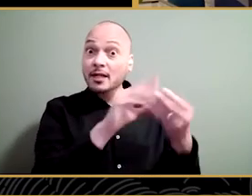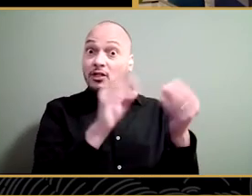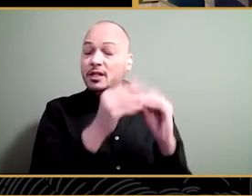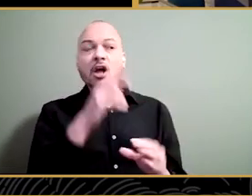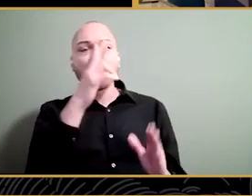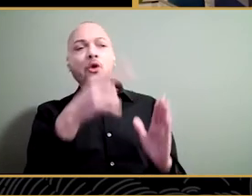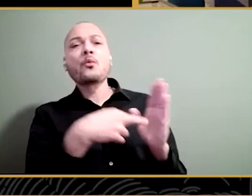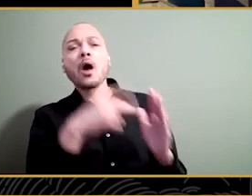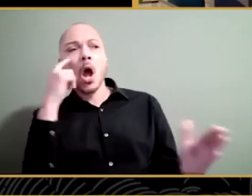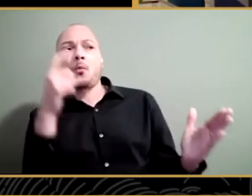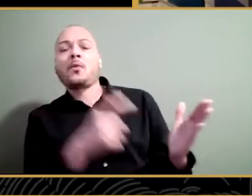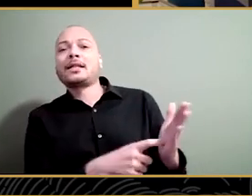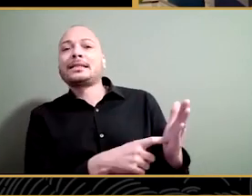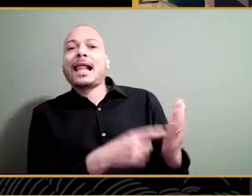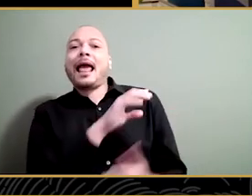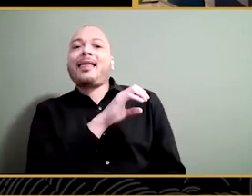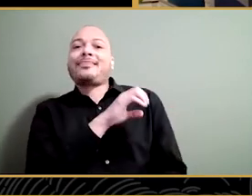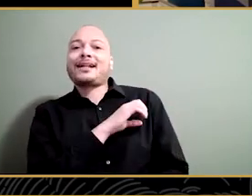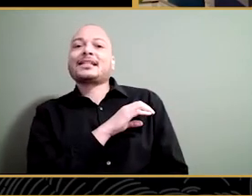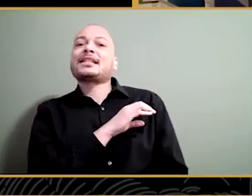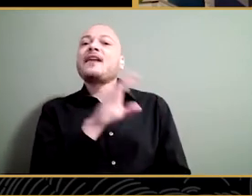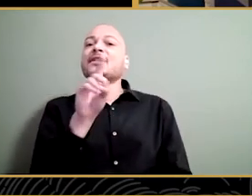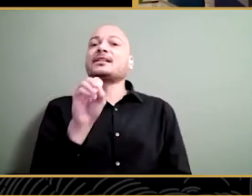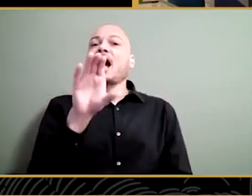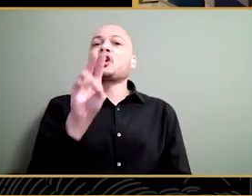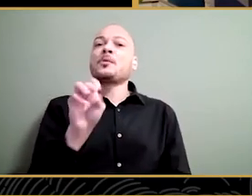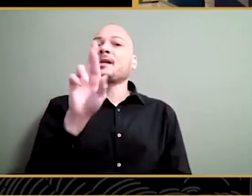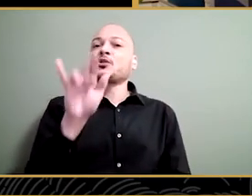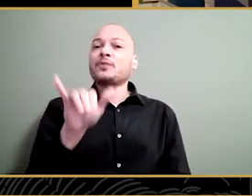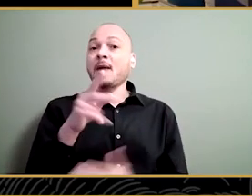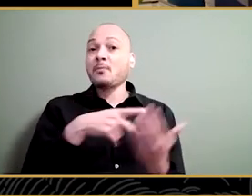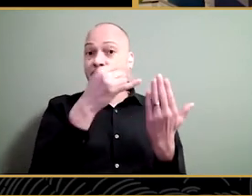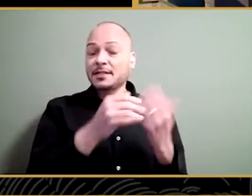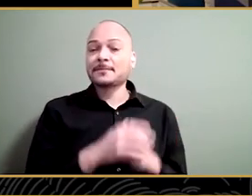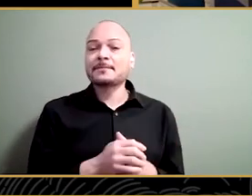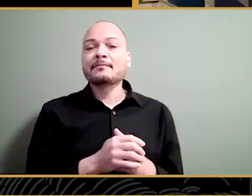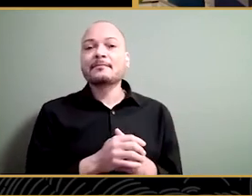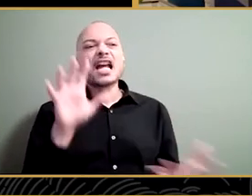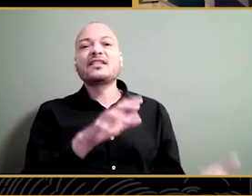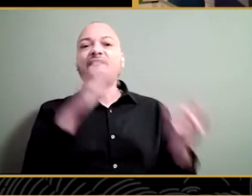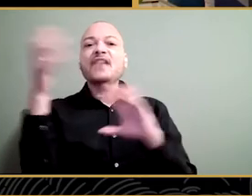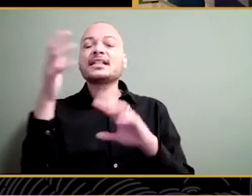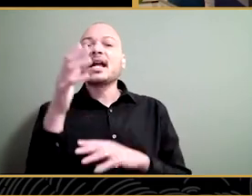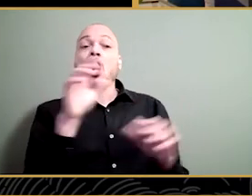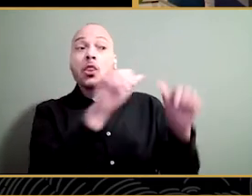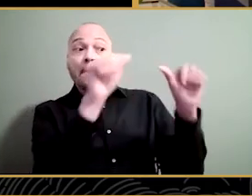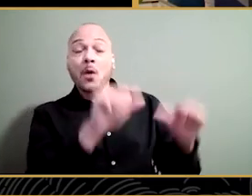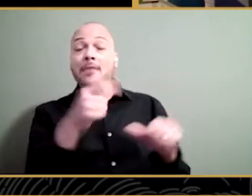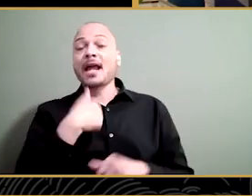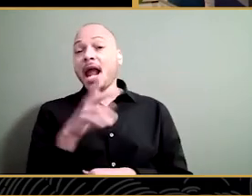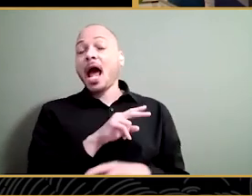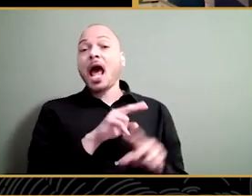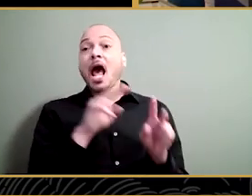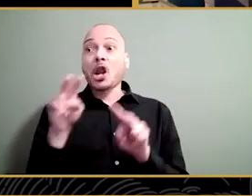of witnessing and the ethics of the documentary project In defacing the monument, I turned to the